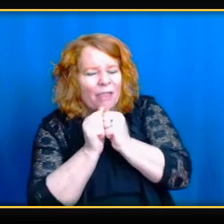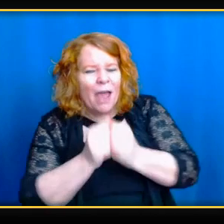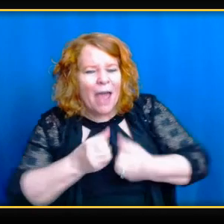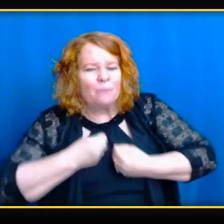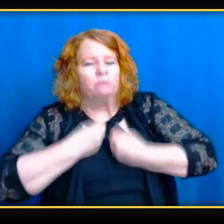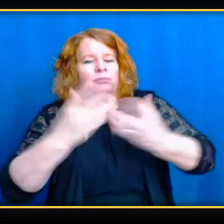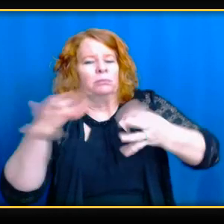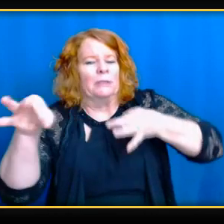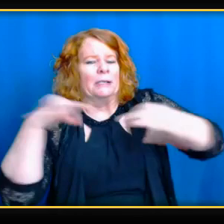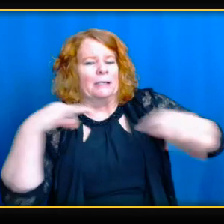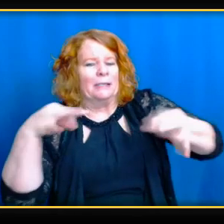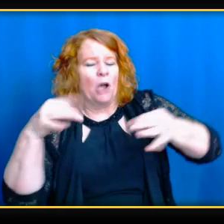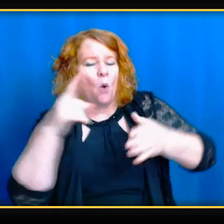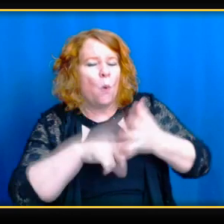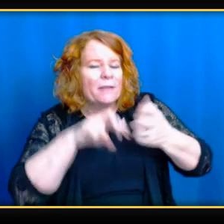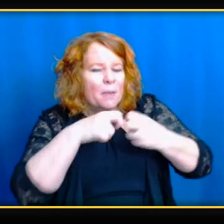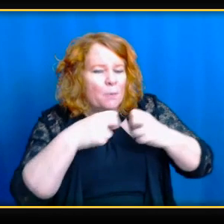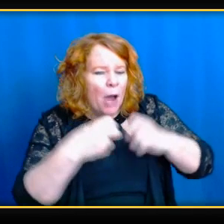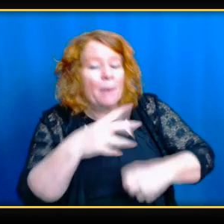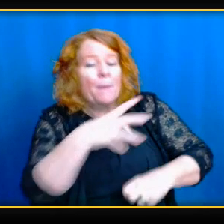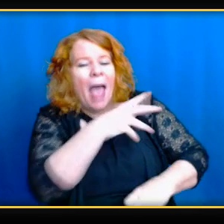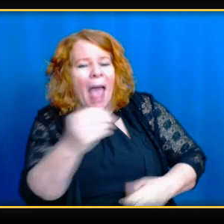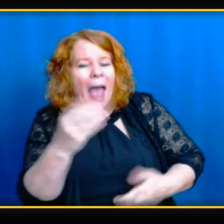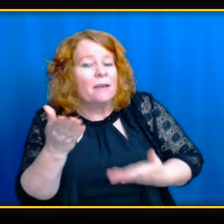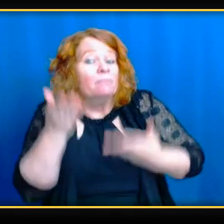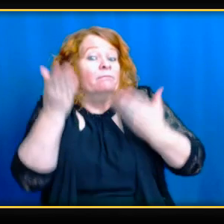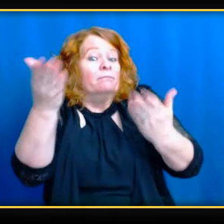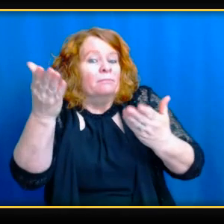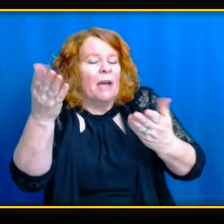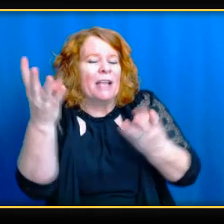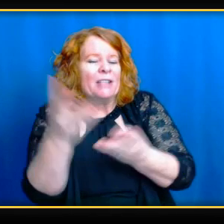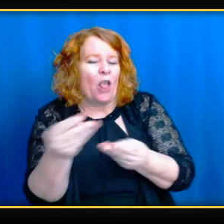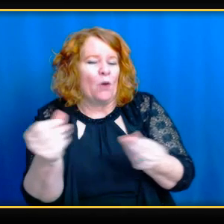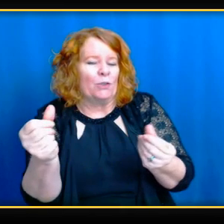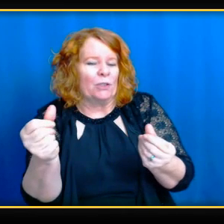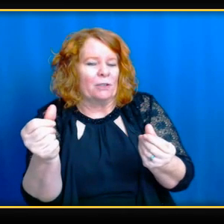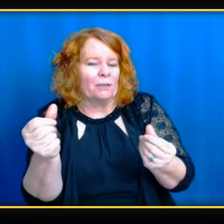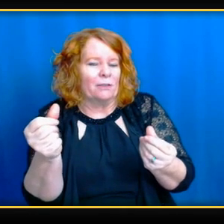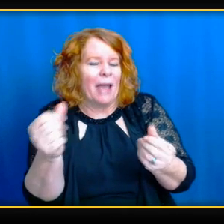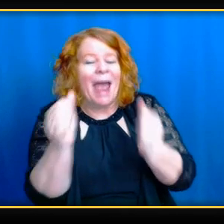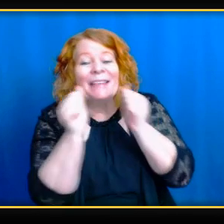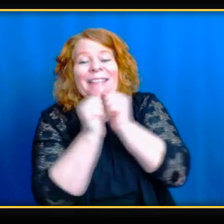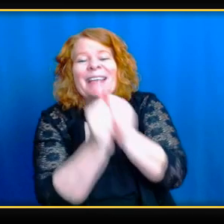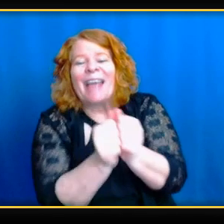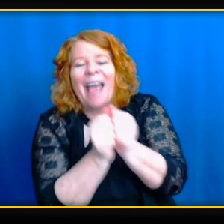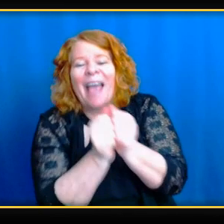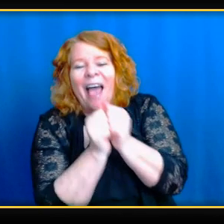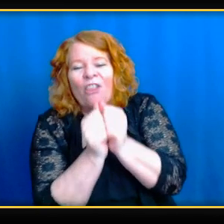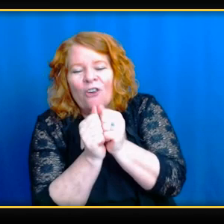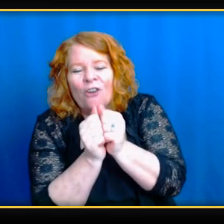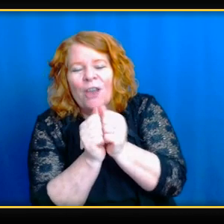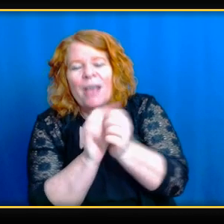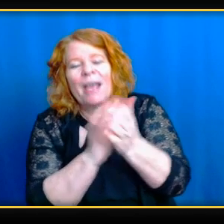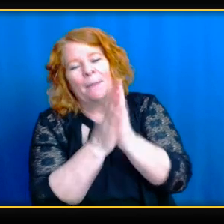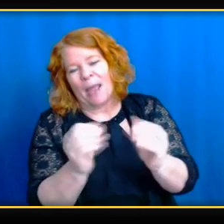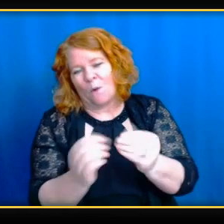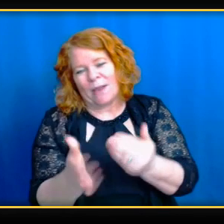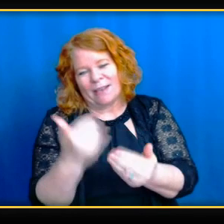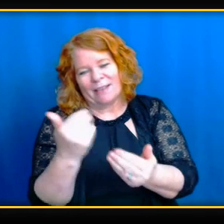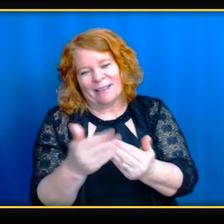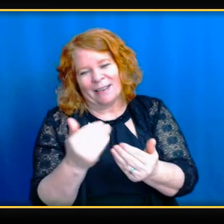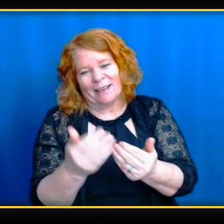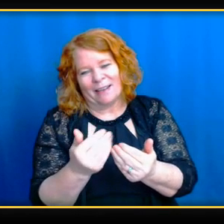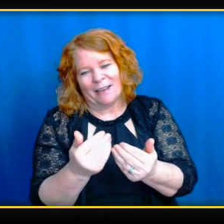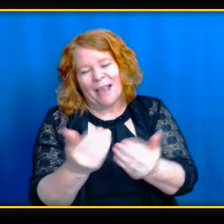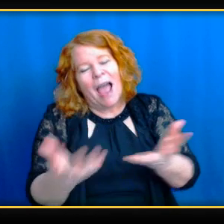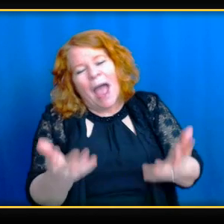saw as the solutions. And that when we were doing it together, it was much easier. So, I mean, really,